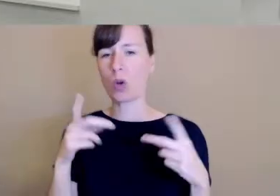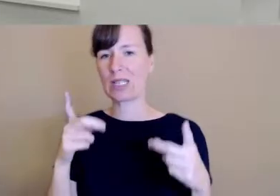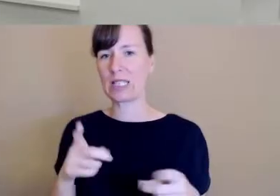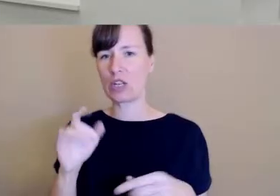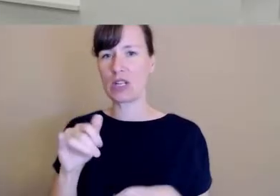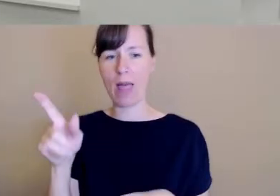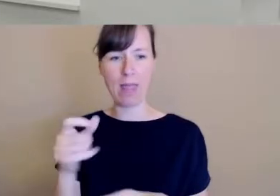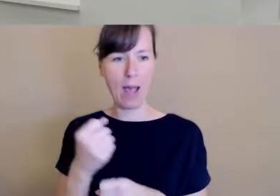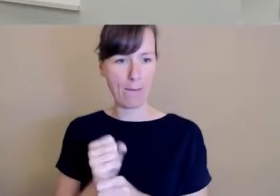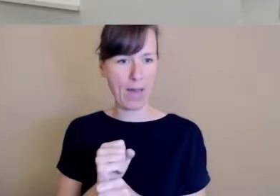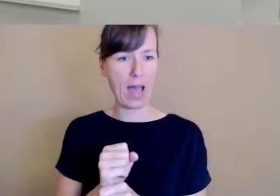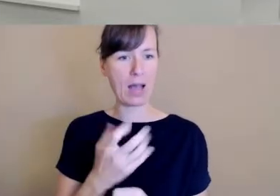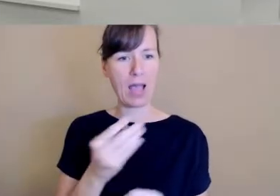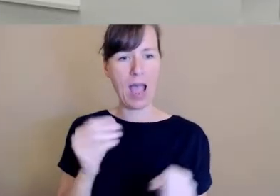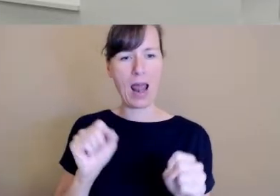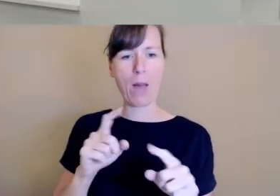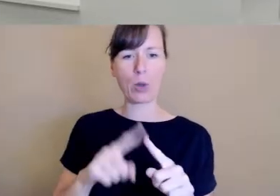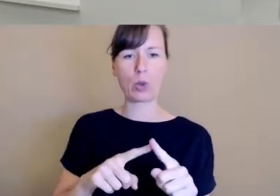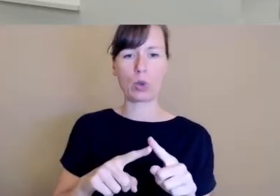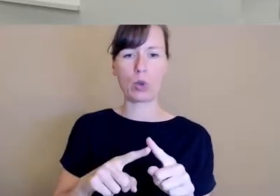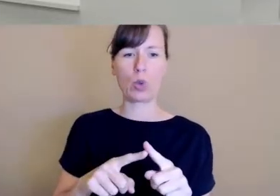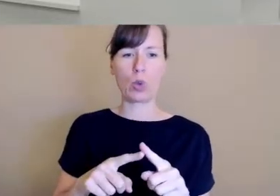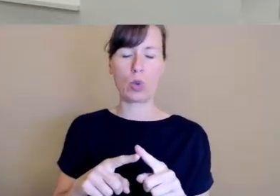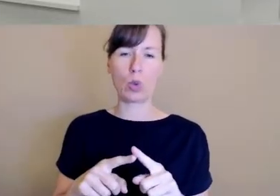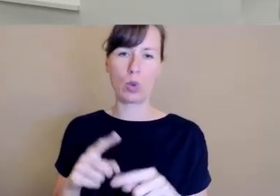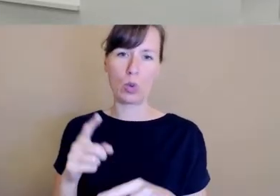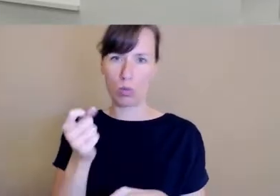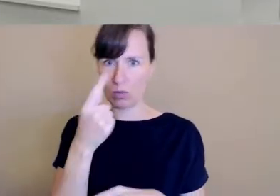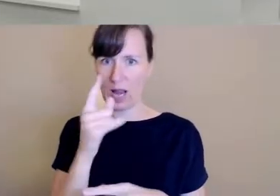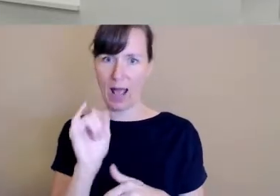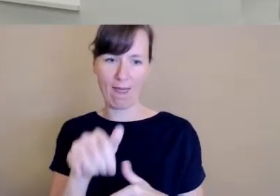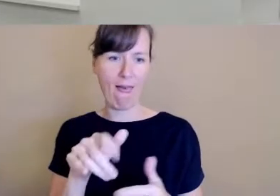forward. We have explored